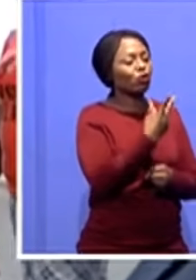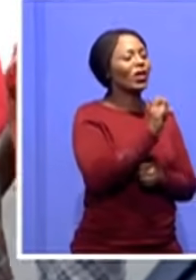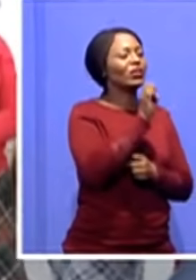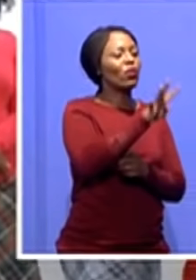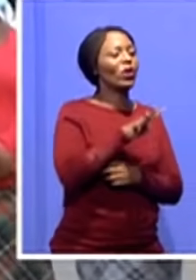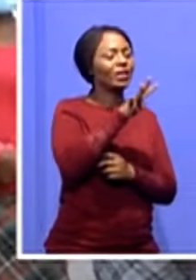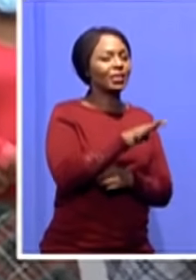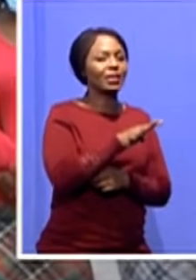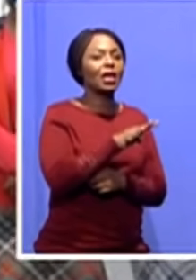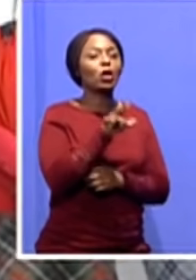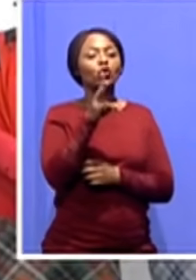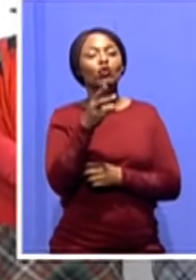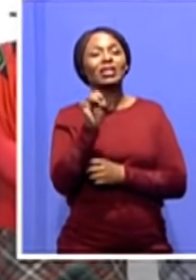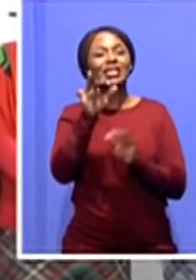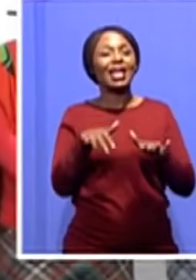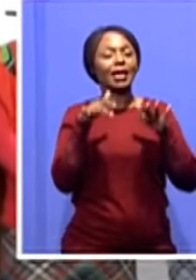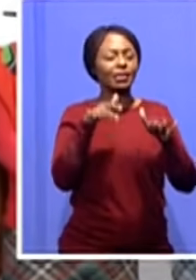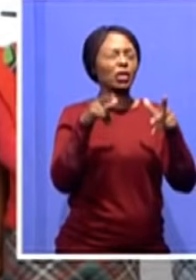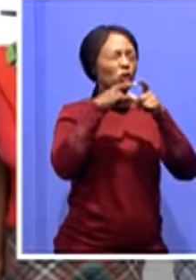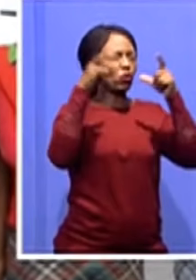huge increase in KZN.